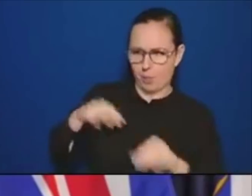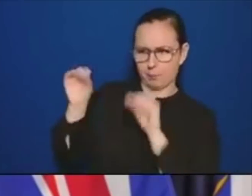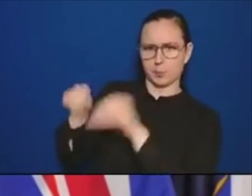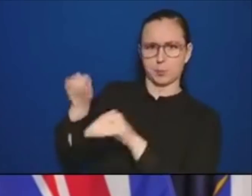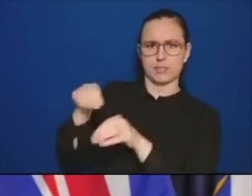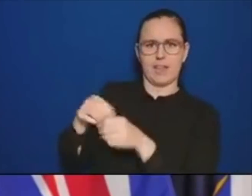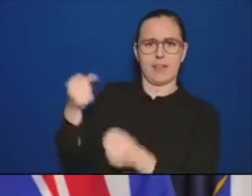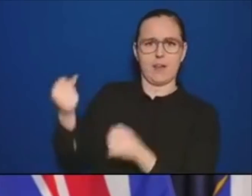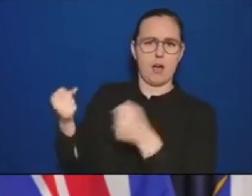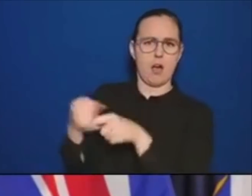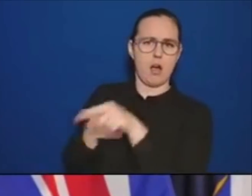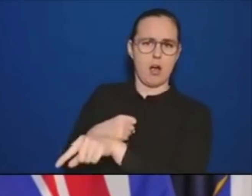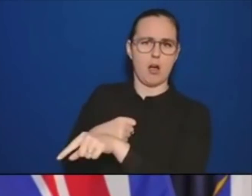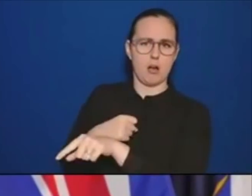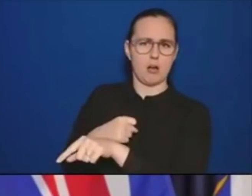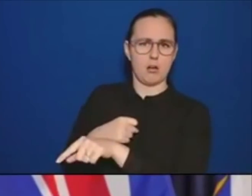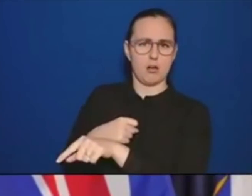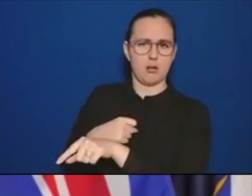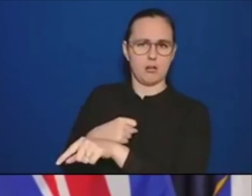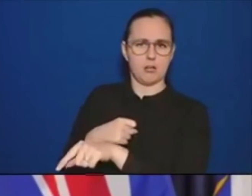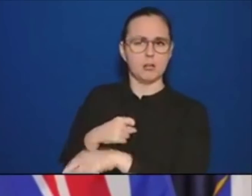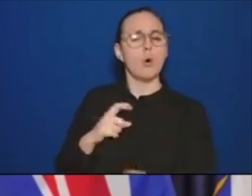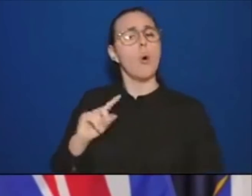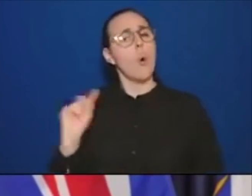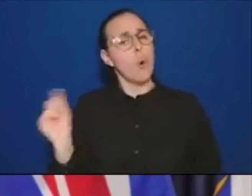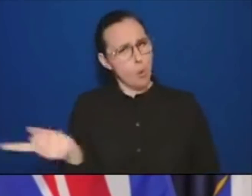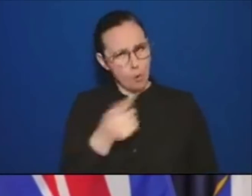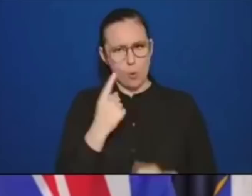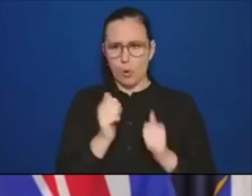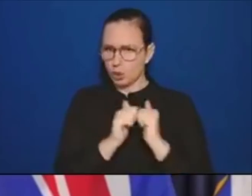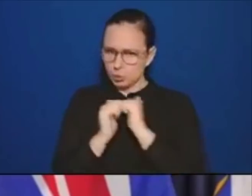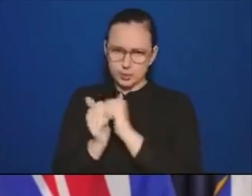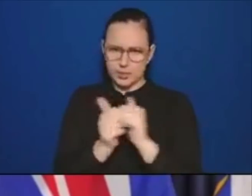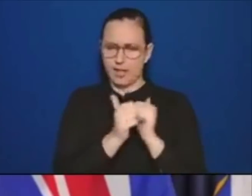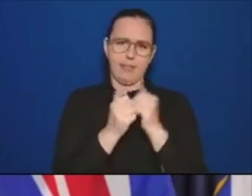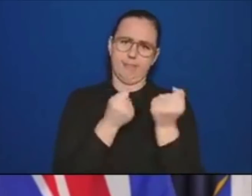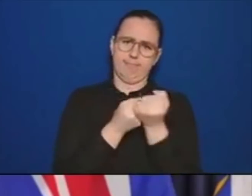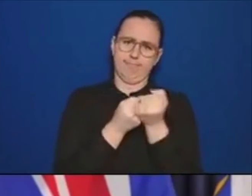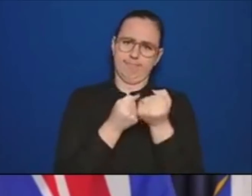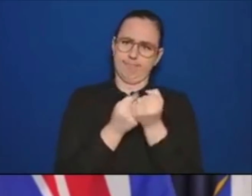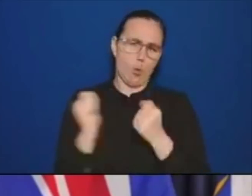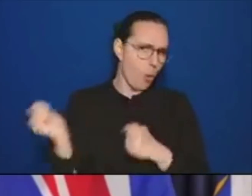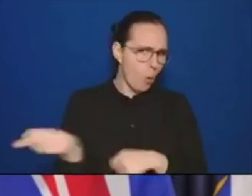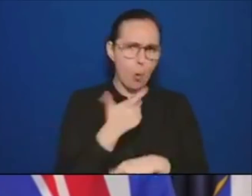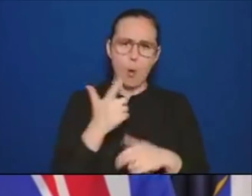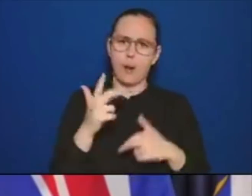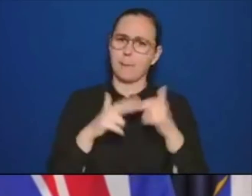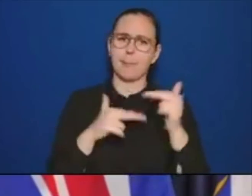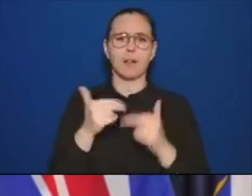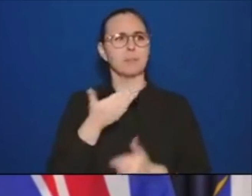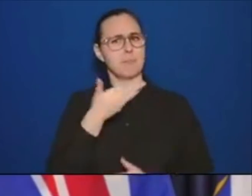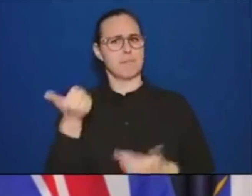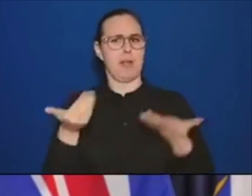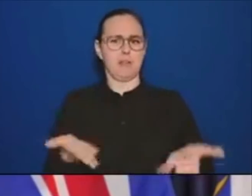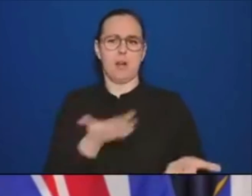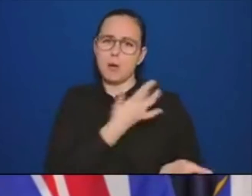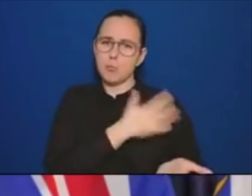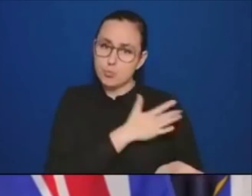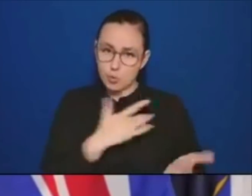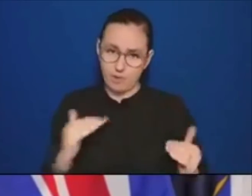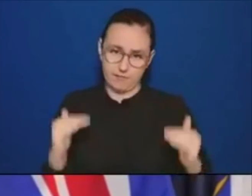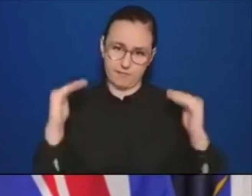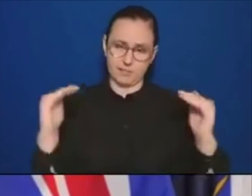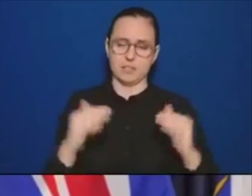together. We're all going to work hard to build back better, and we will be building back better, so that we can better withstand